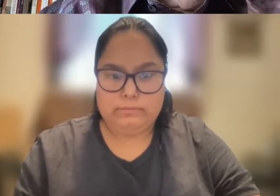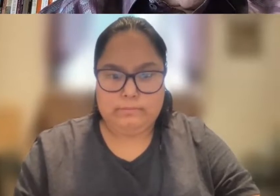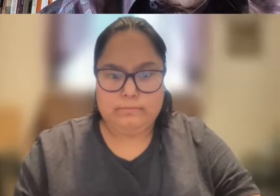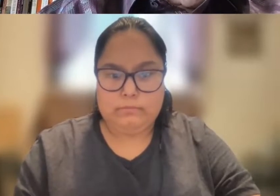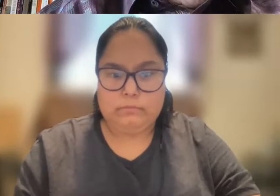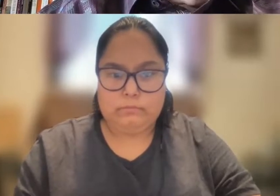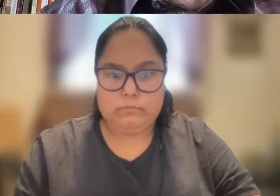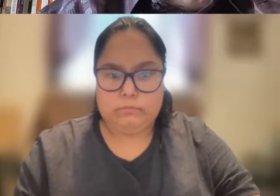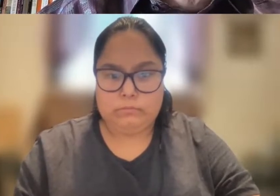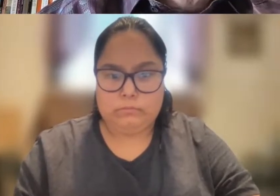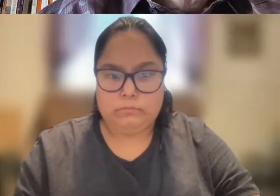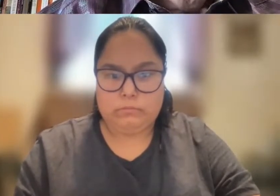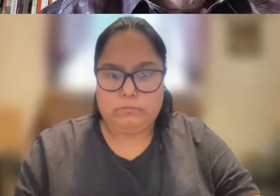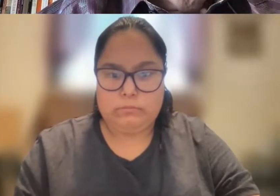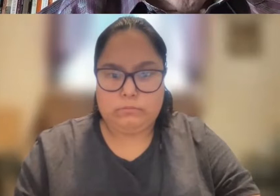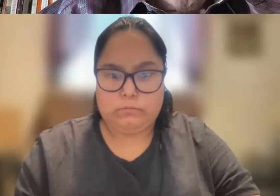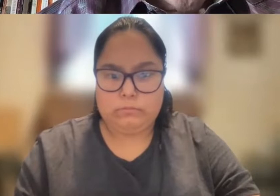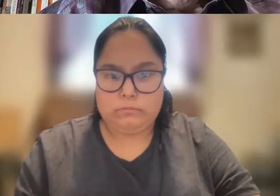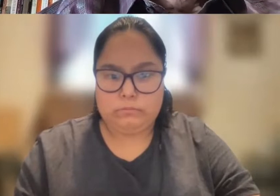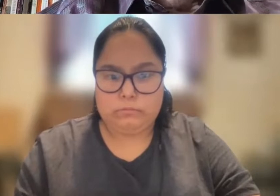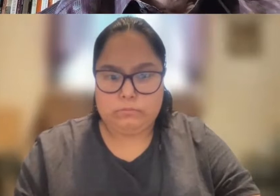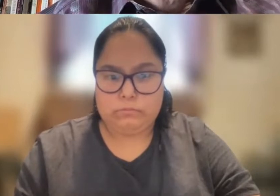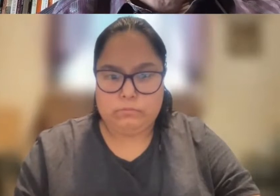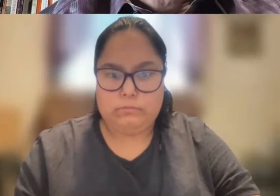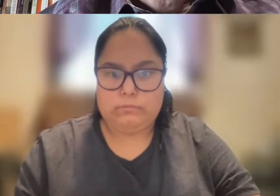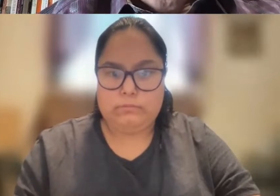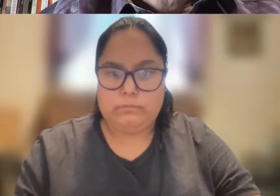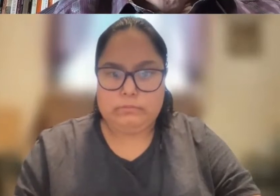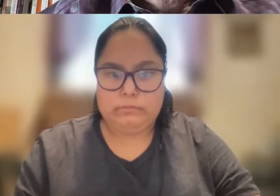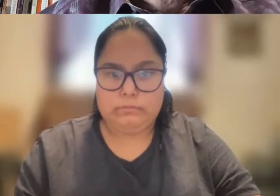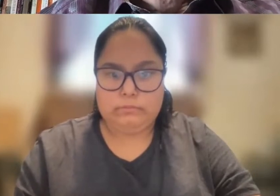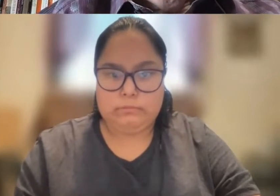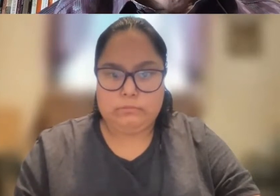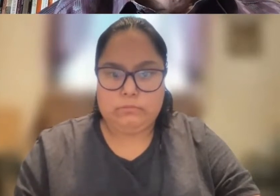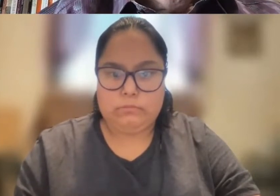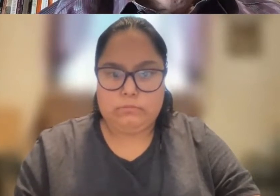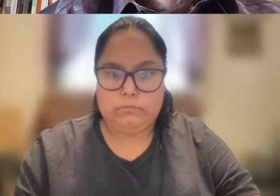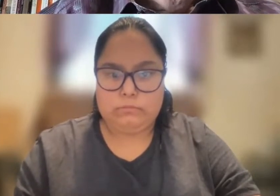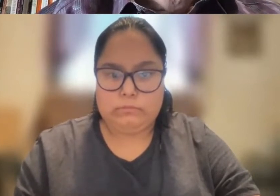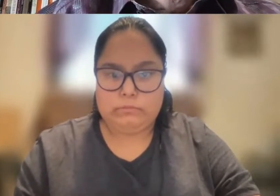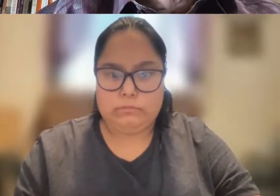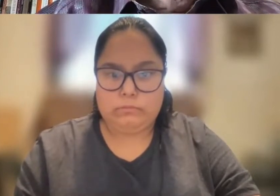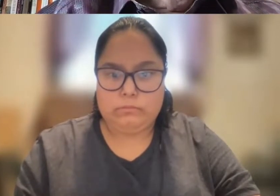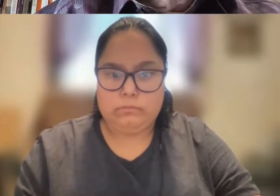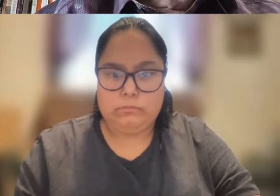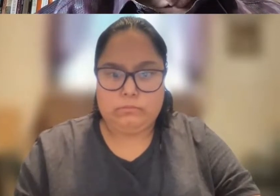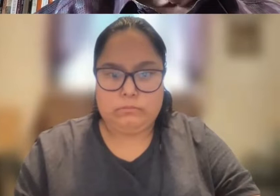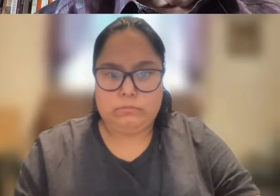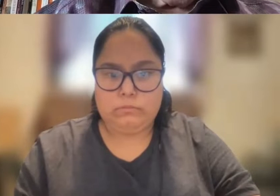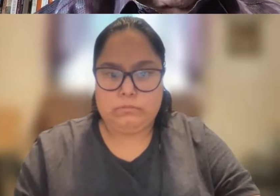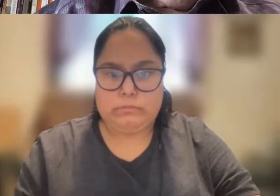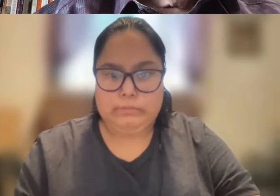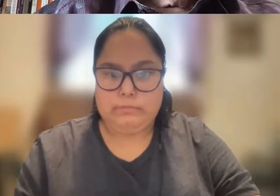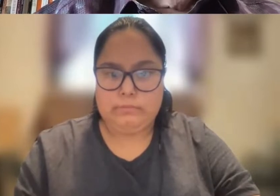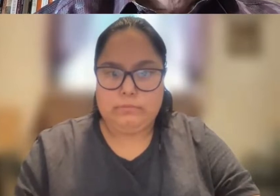very well. I ended up going to college in a fairly large center, and it was at that time that I found the gay scene in